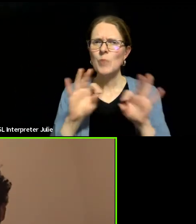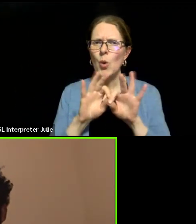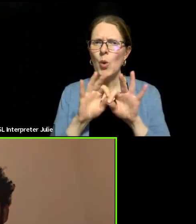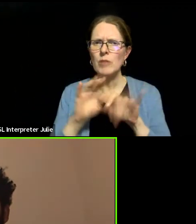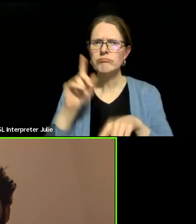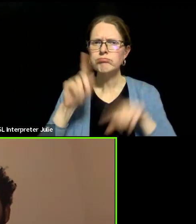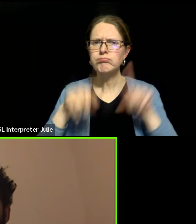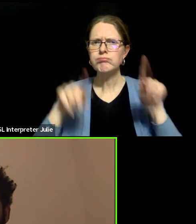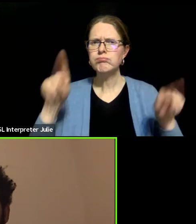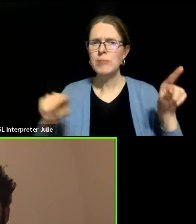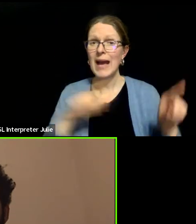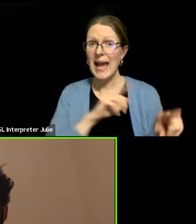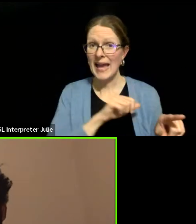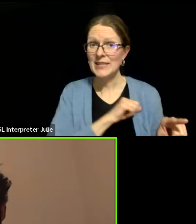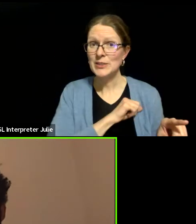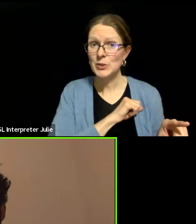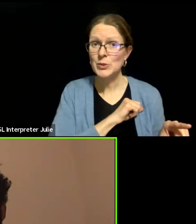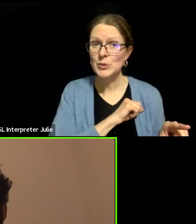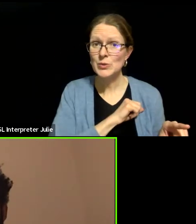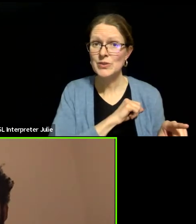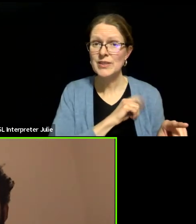attitudes and